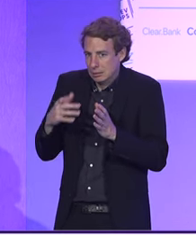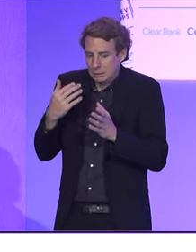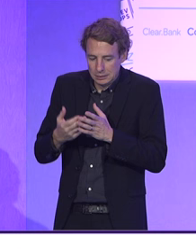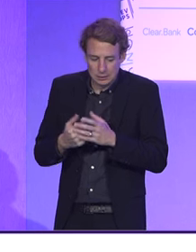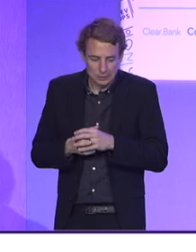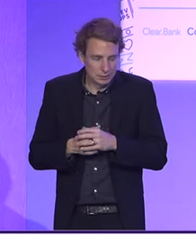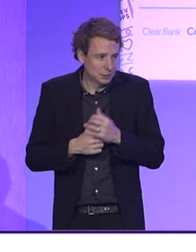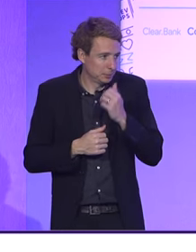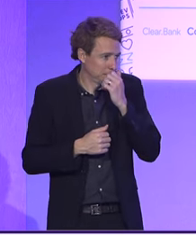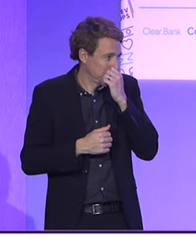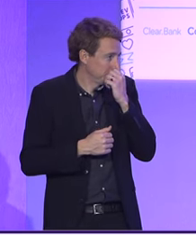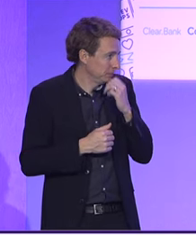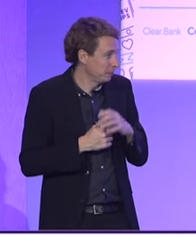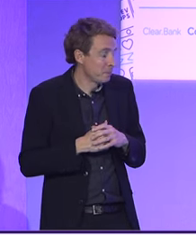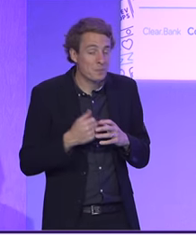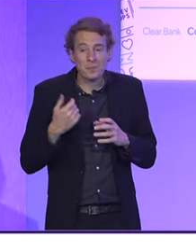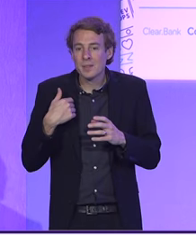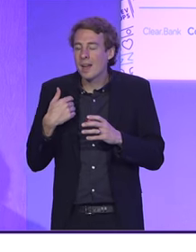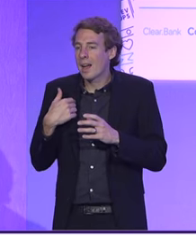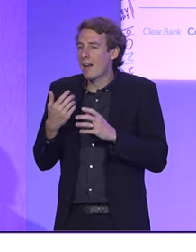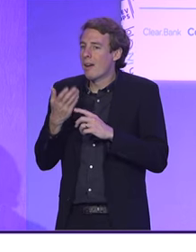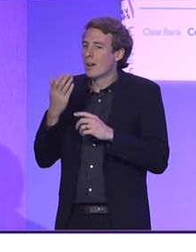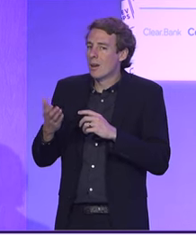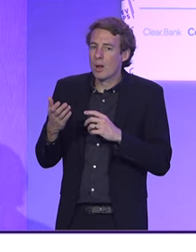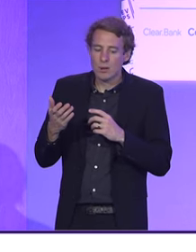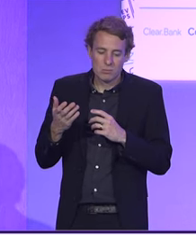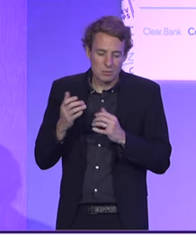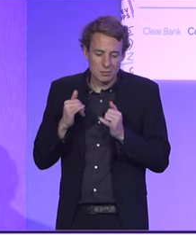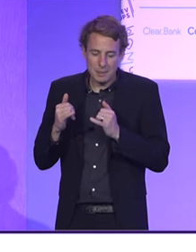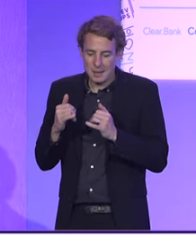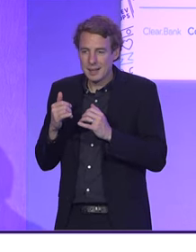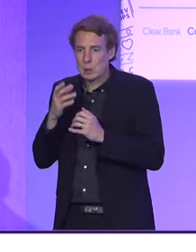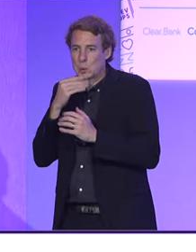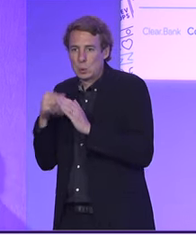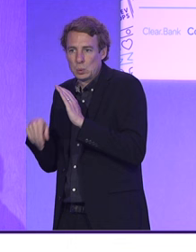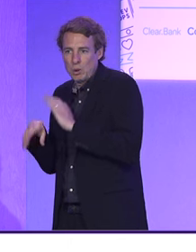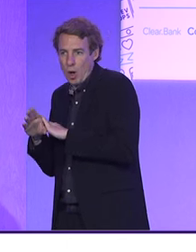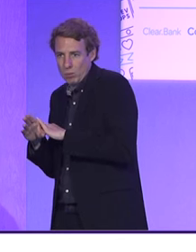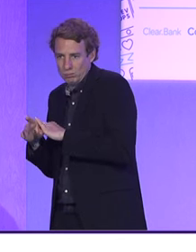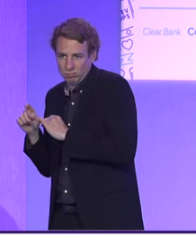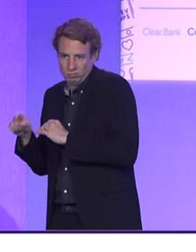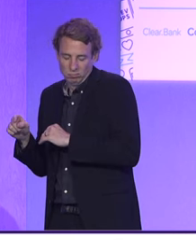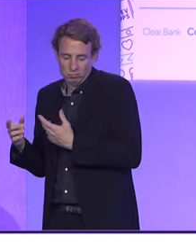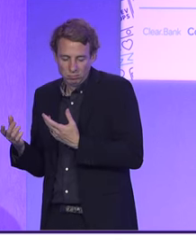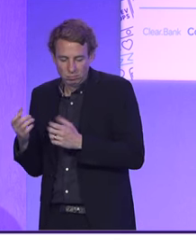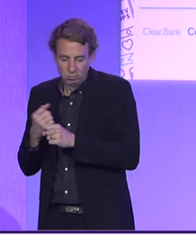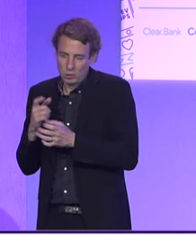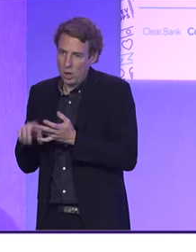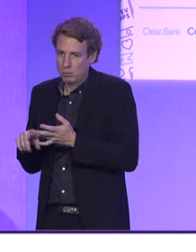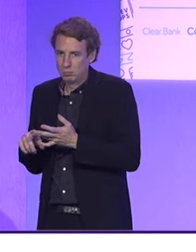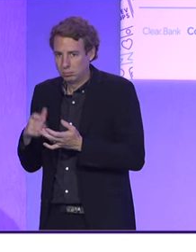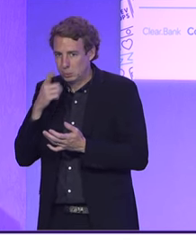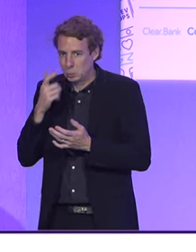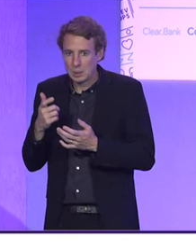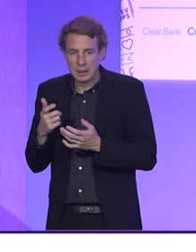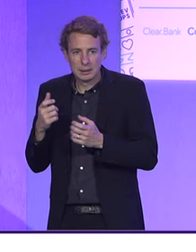time. So, and basically I go and you make a script in Go just for copying a file. Don't do it. You can do it